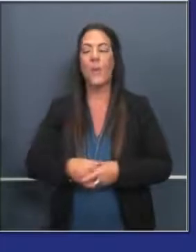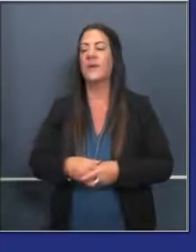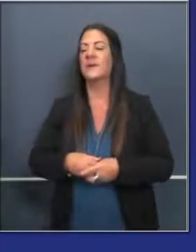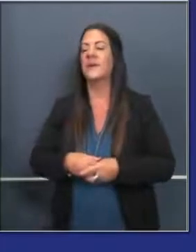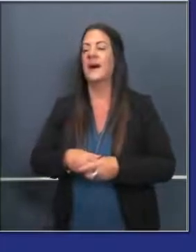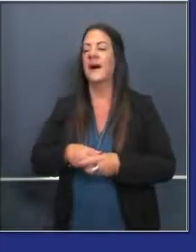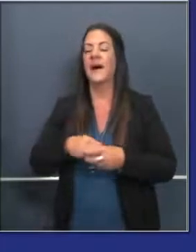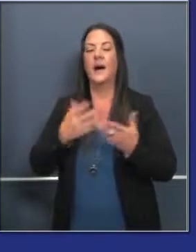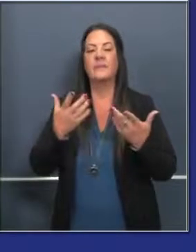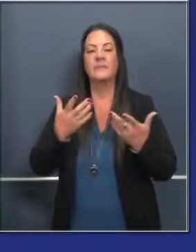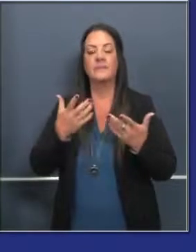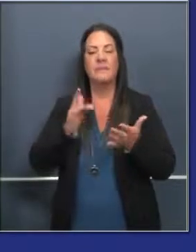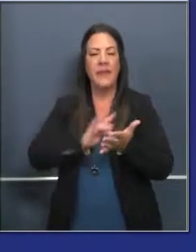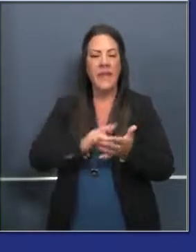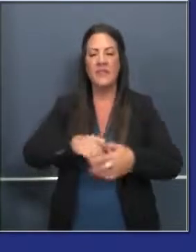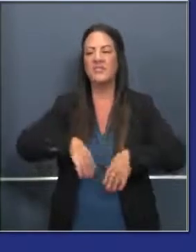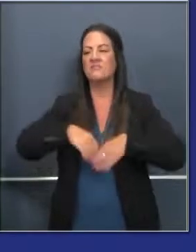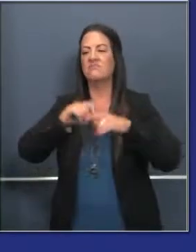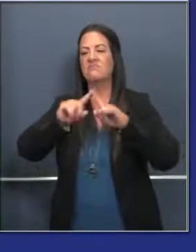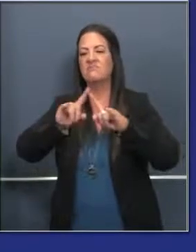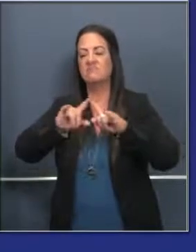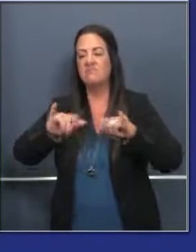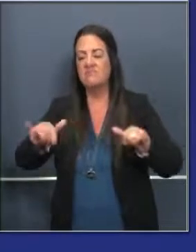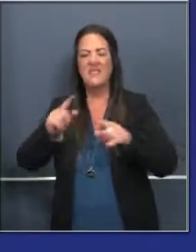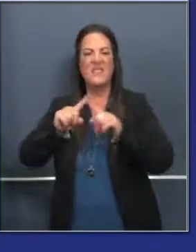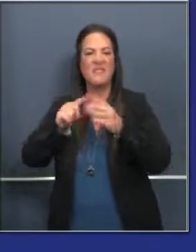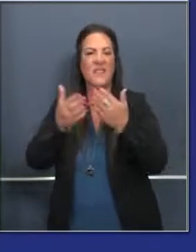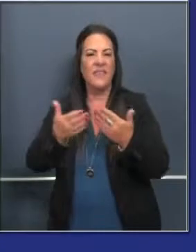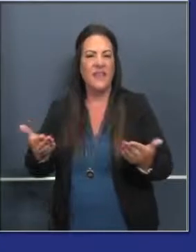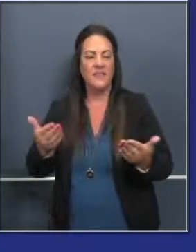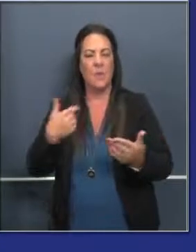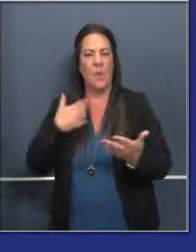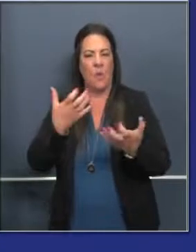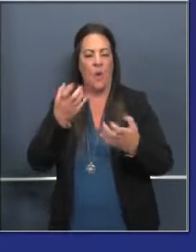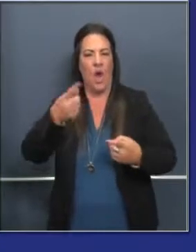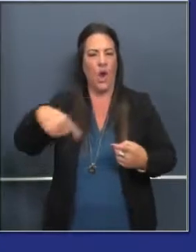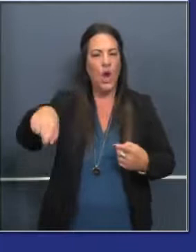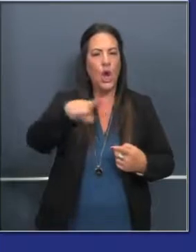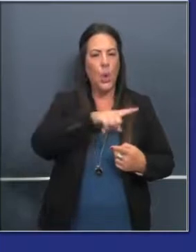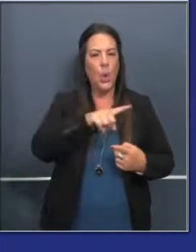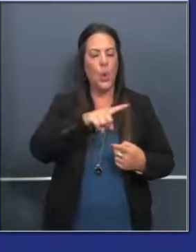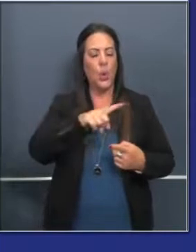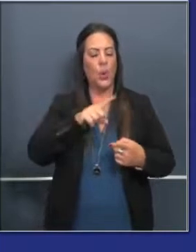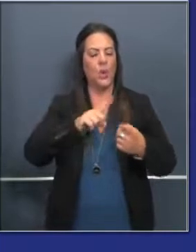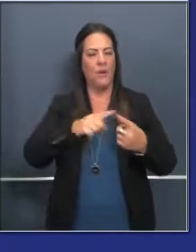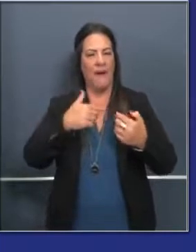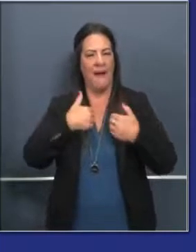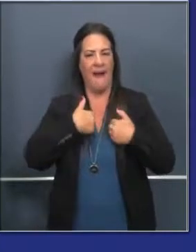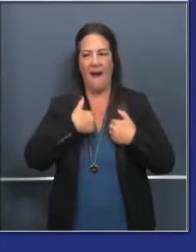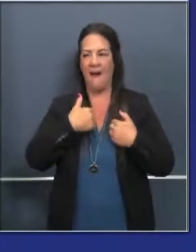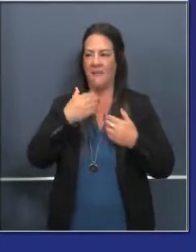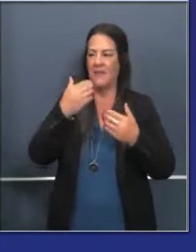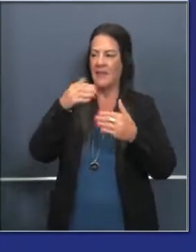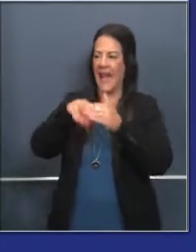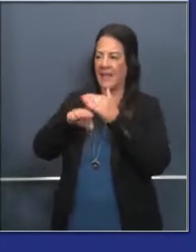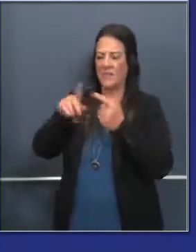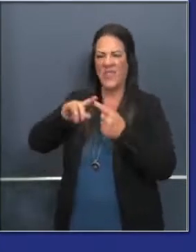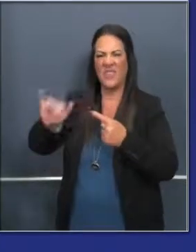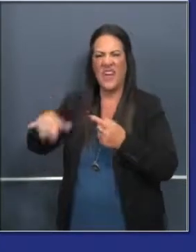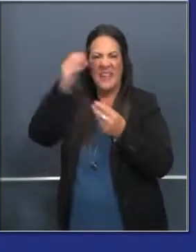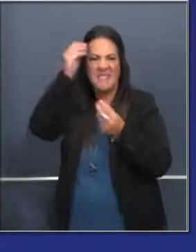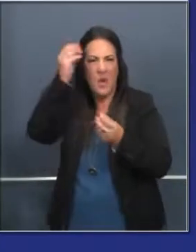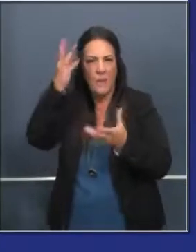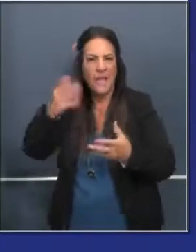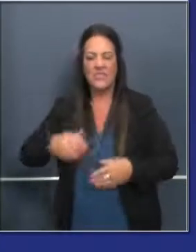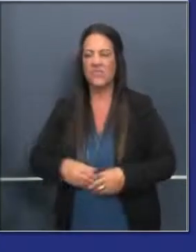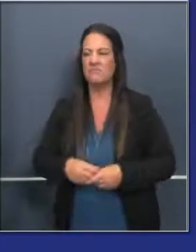there doing coding every single day. We want to give them access through an open source platform to all of